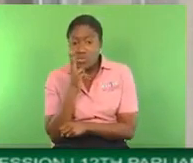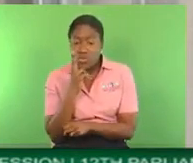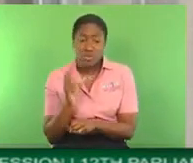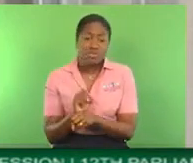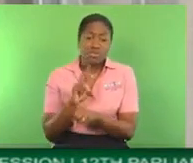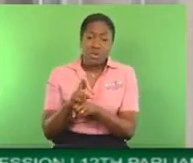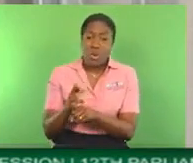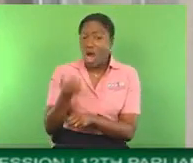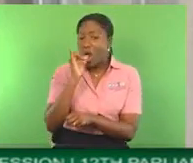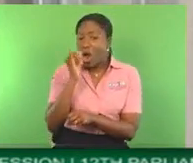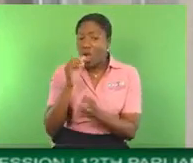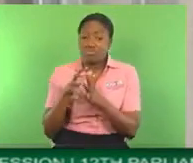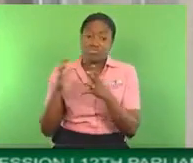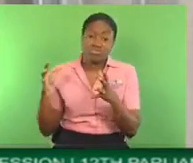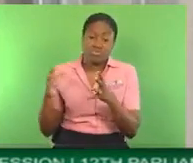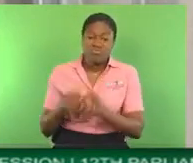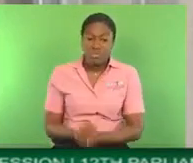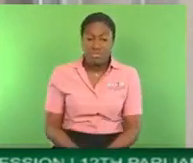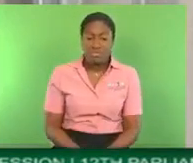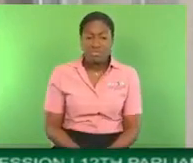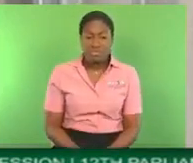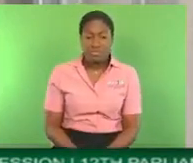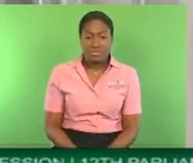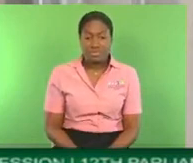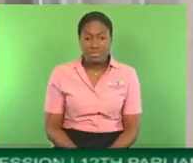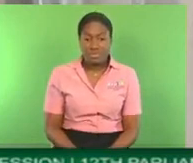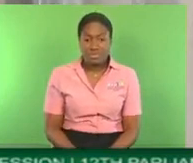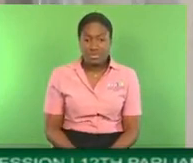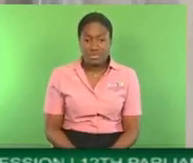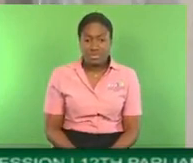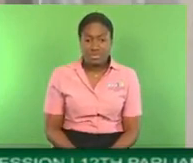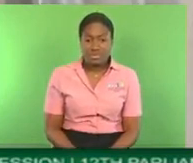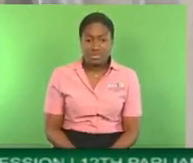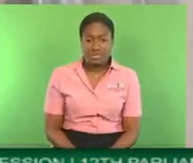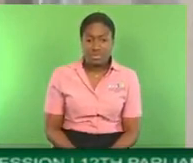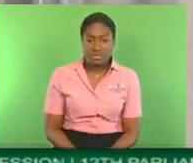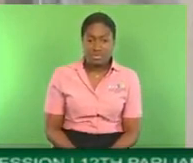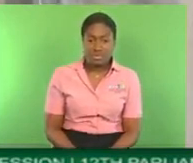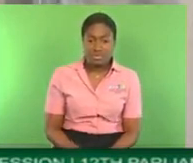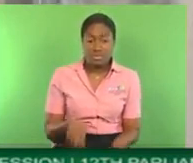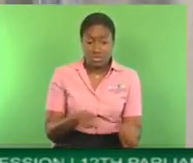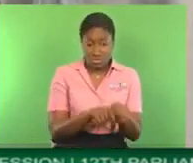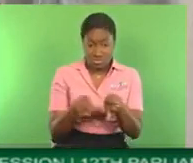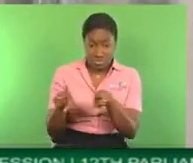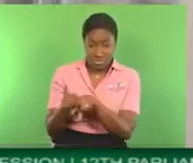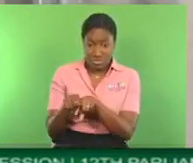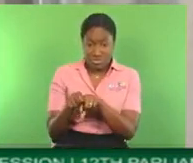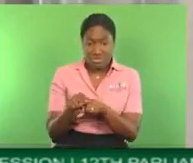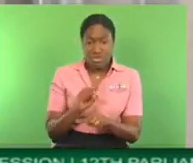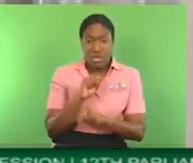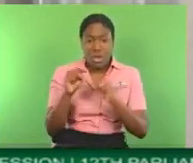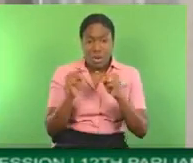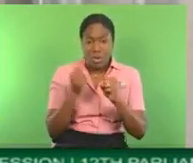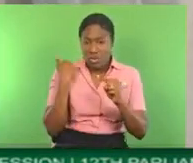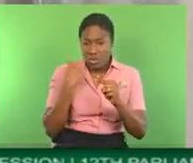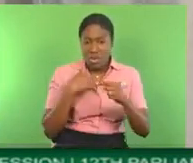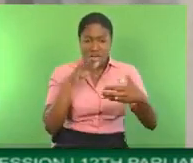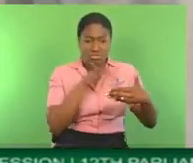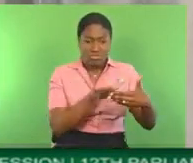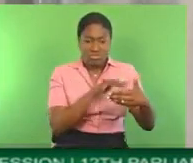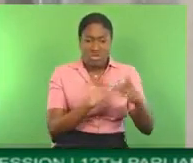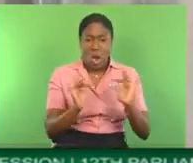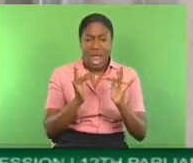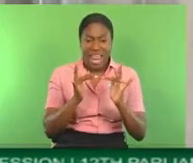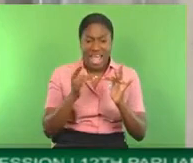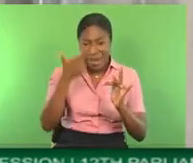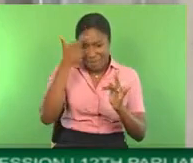use of alcohol. You know, just to mention that with the online learning we had during the COVID pandemic, so those